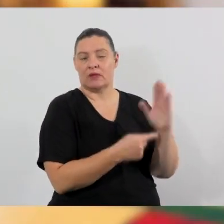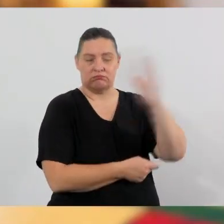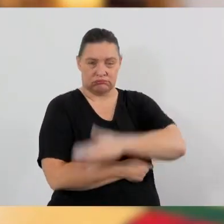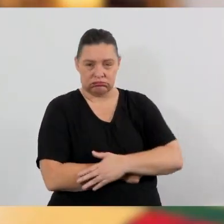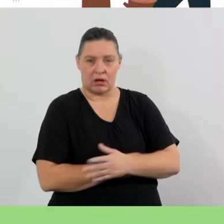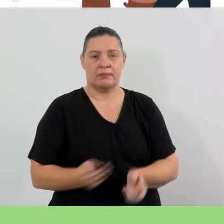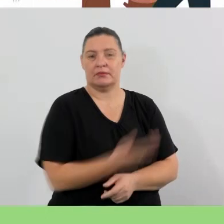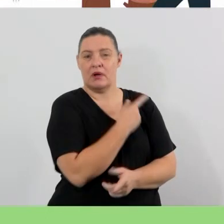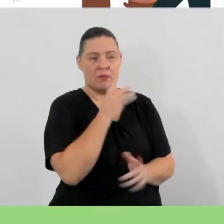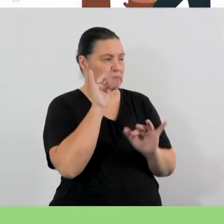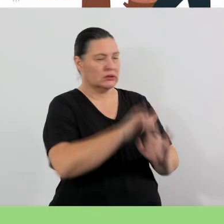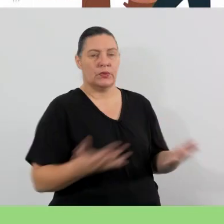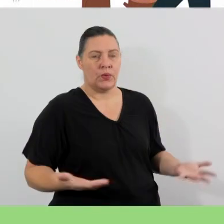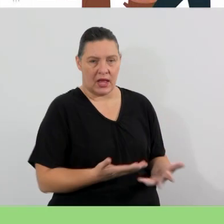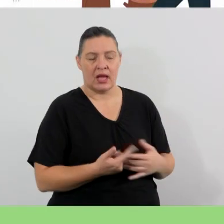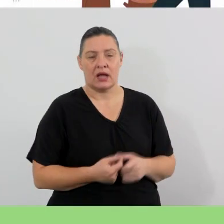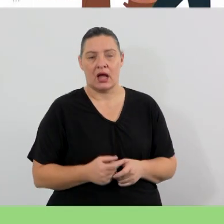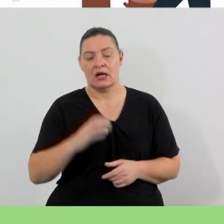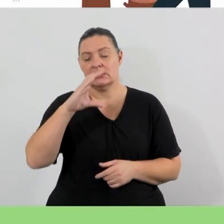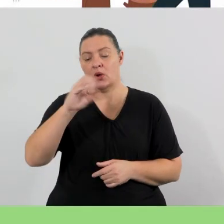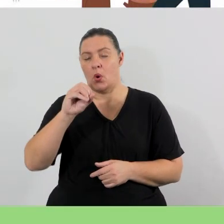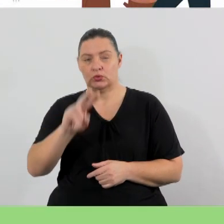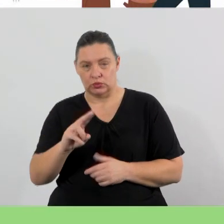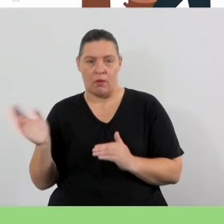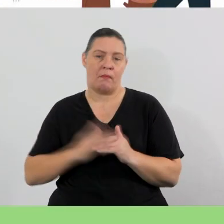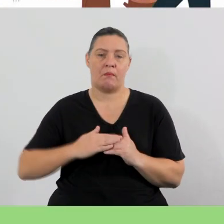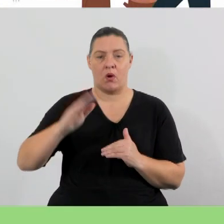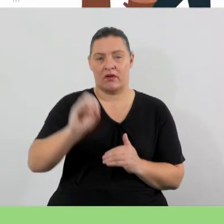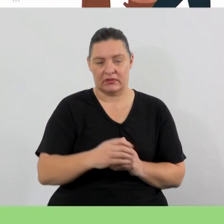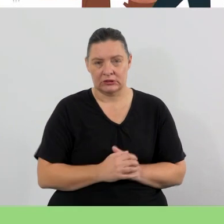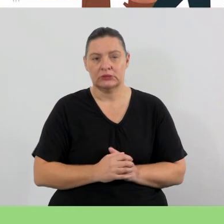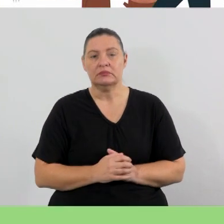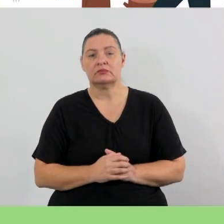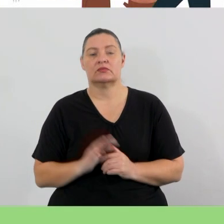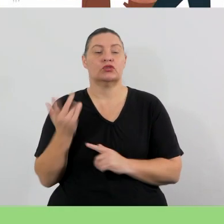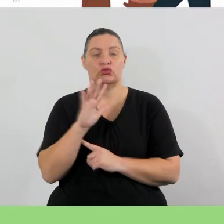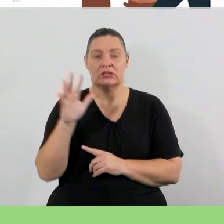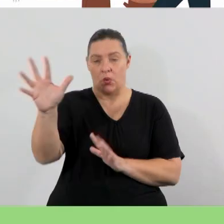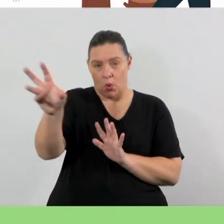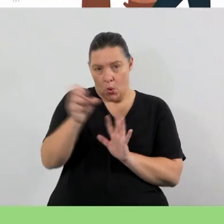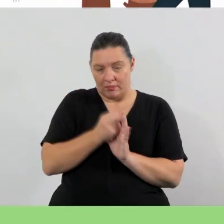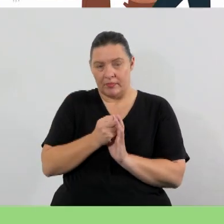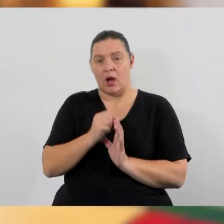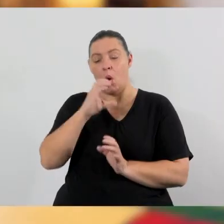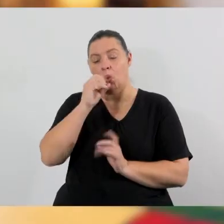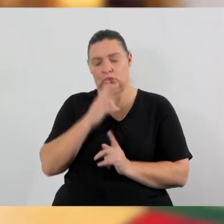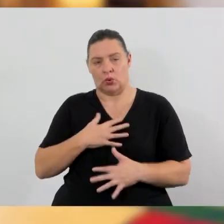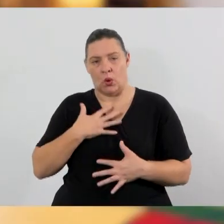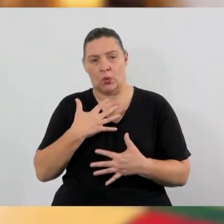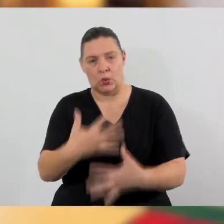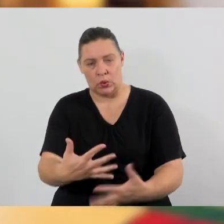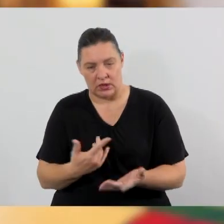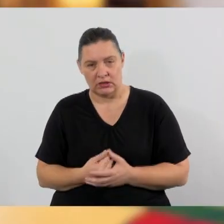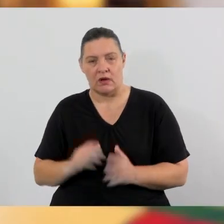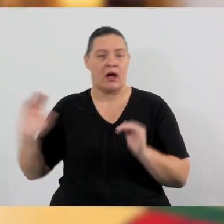and increases the carbon dioxide levels in the atmosphere. If you remember, trees produce oxygen during